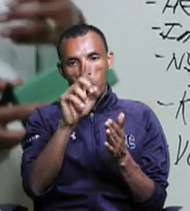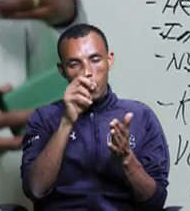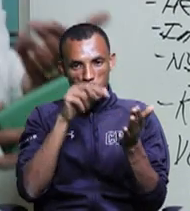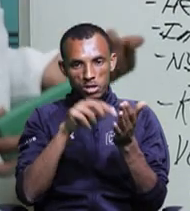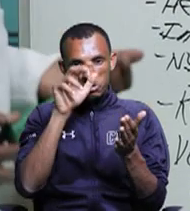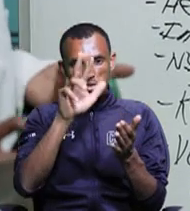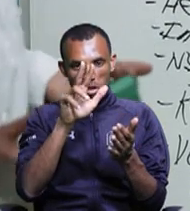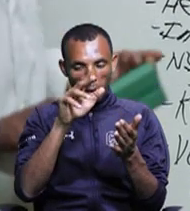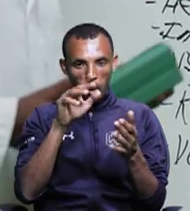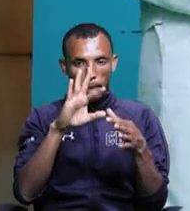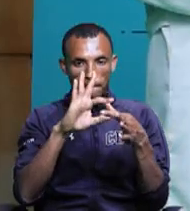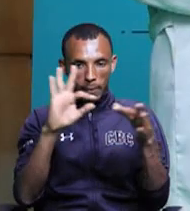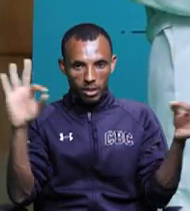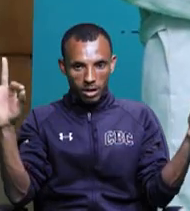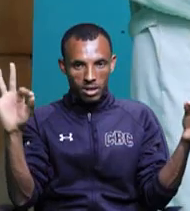1.3 meters,